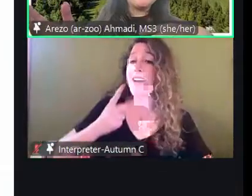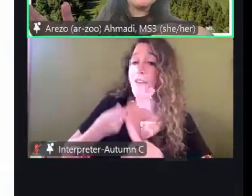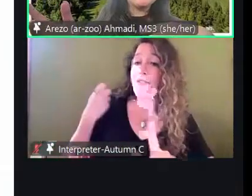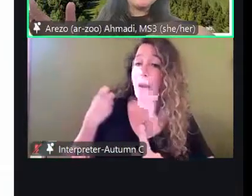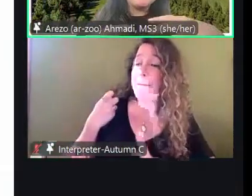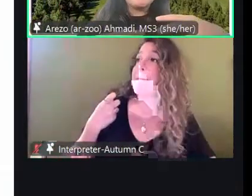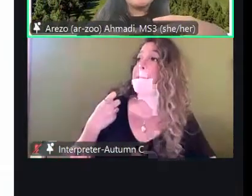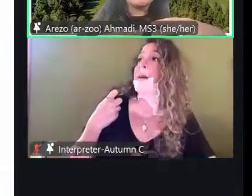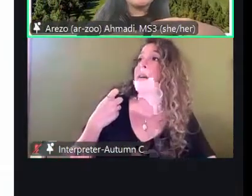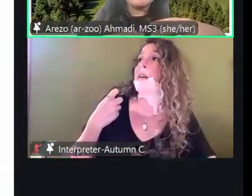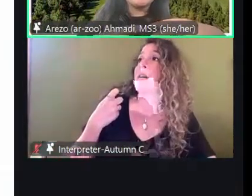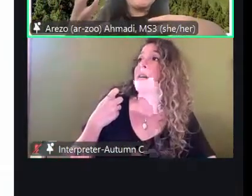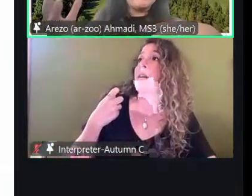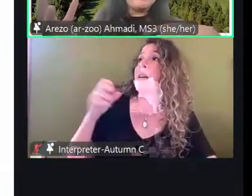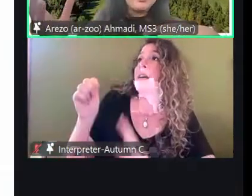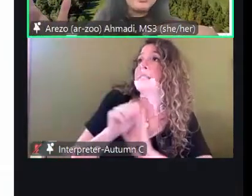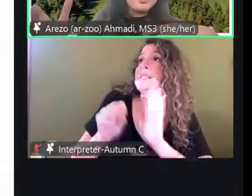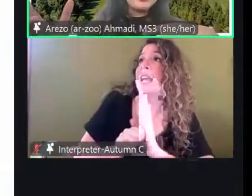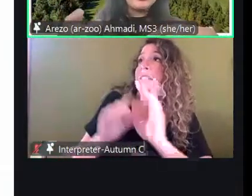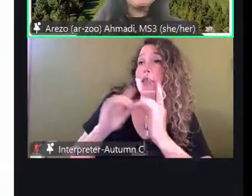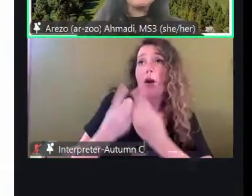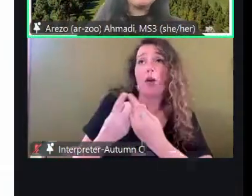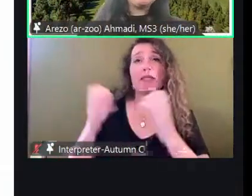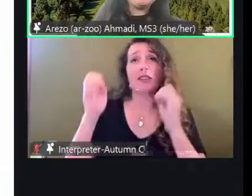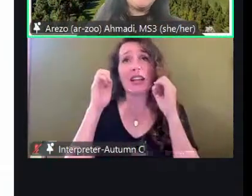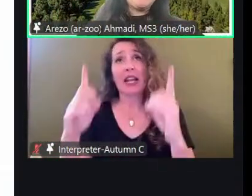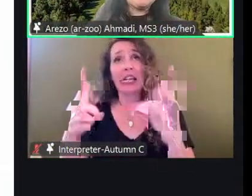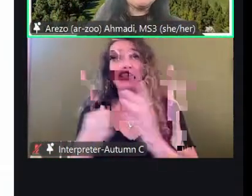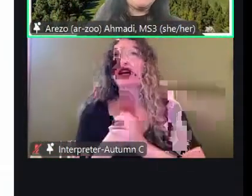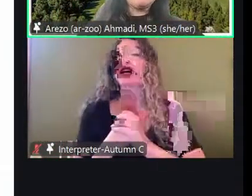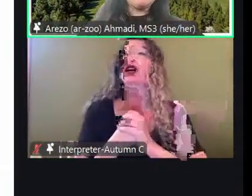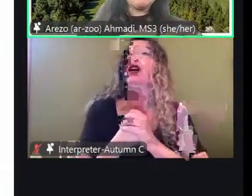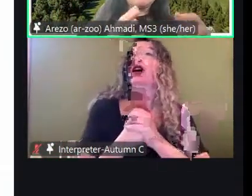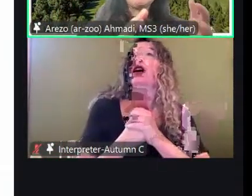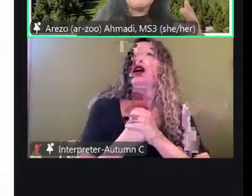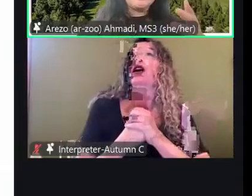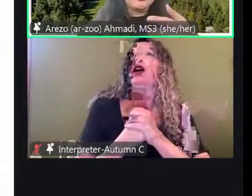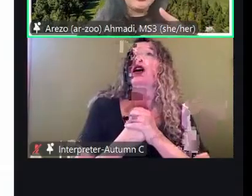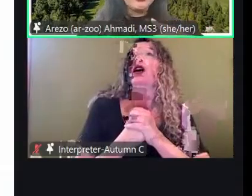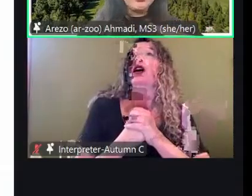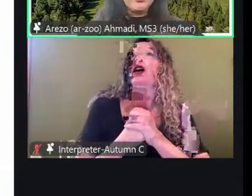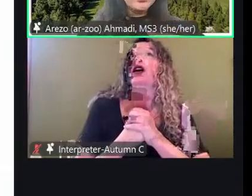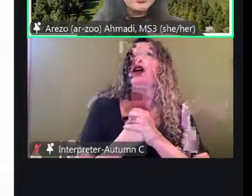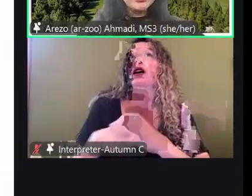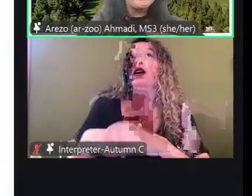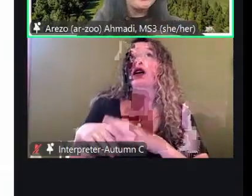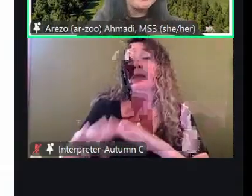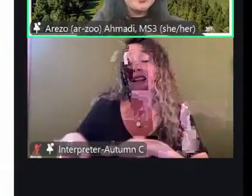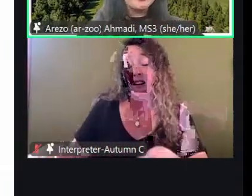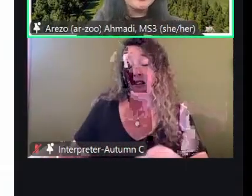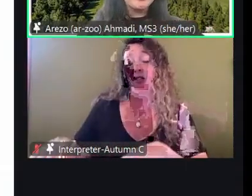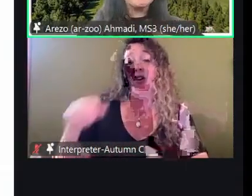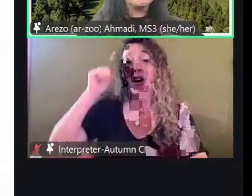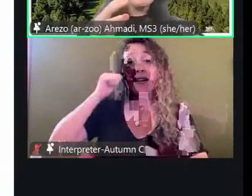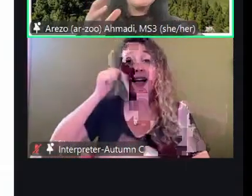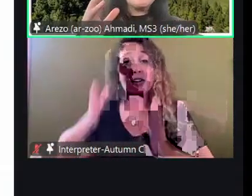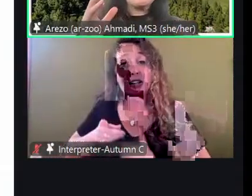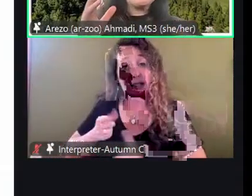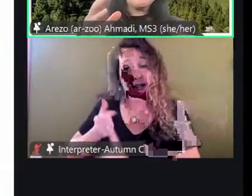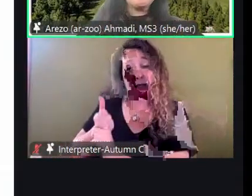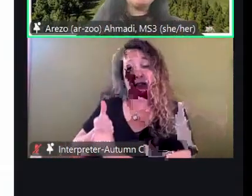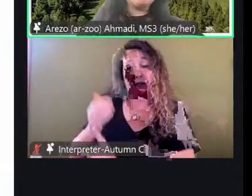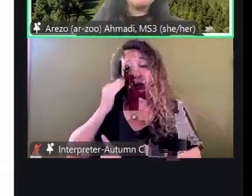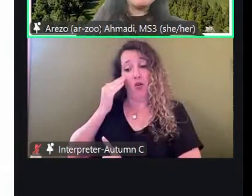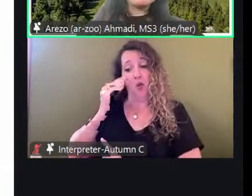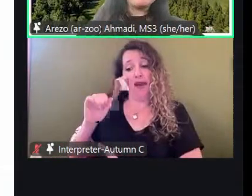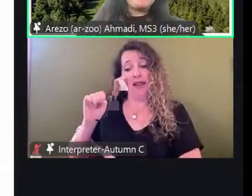the state's Department of Education. We had a pediatric audiologist who knows ASL,